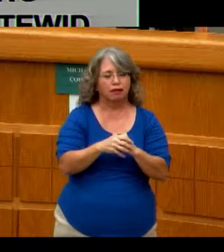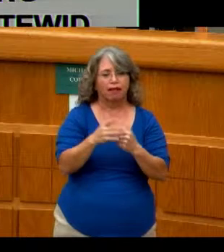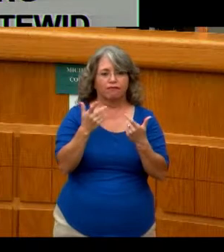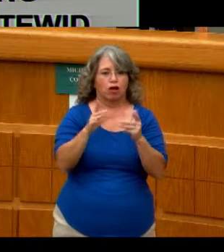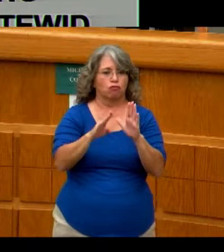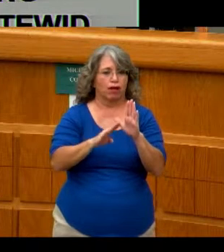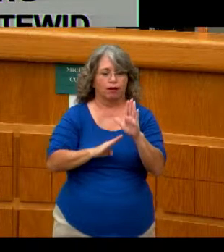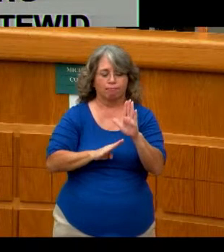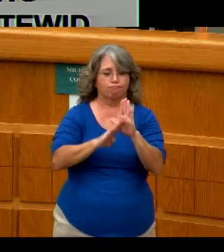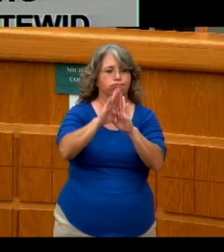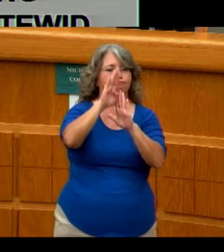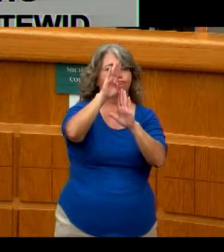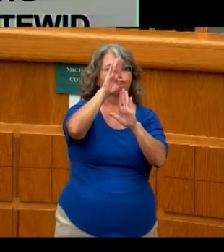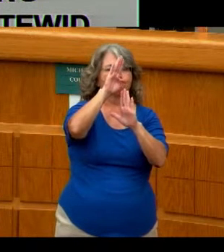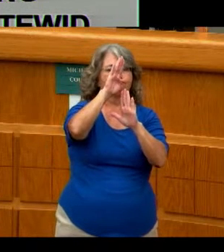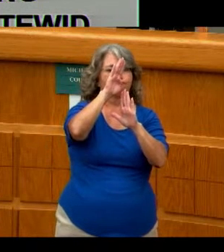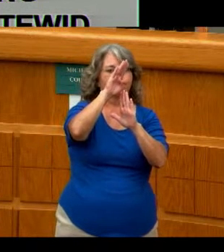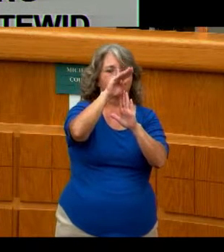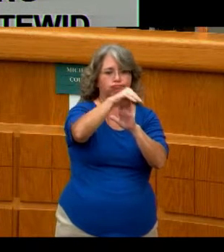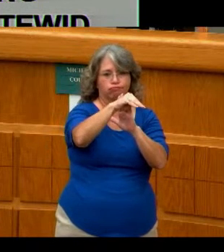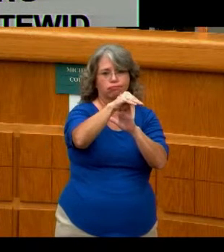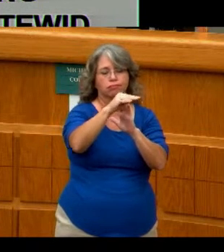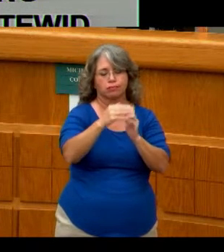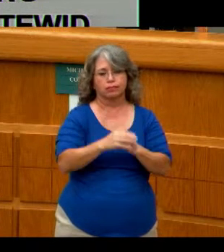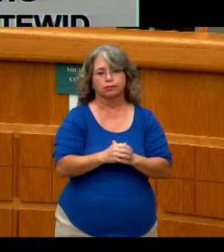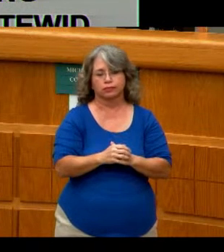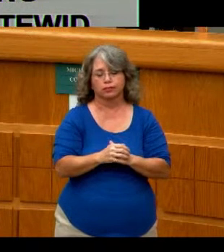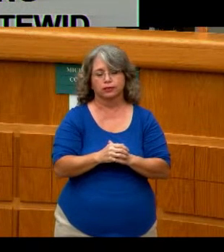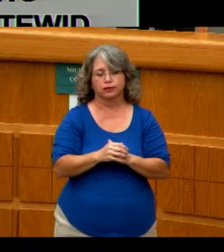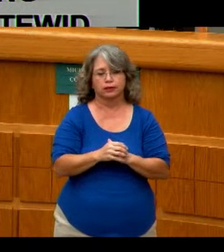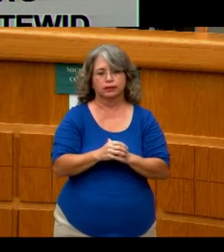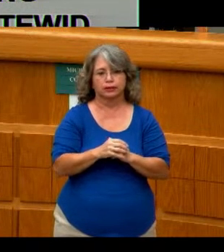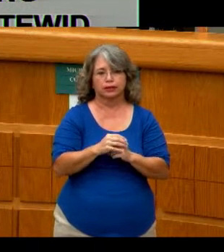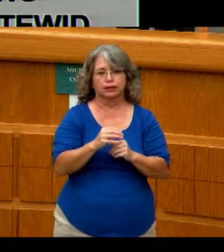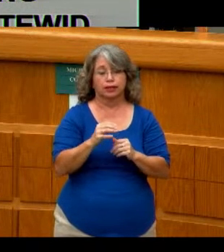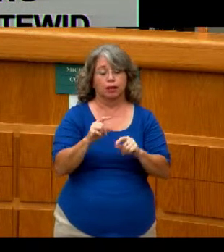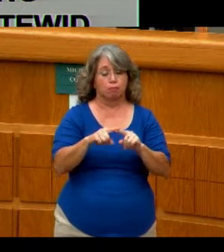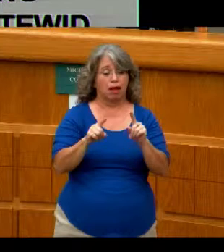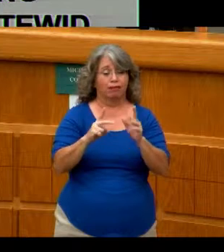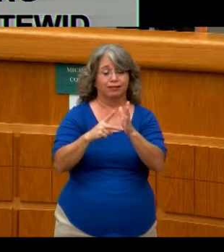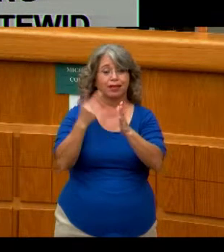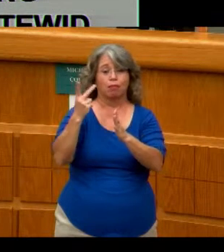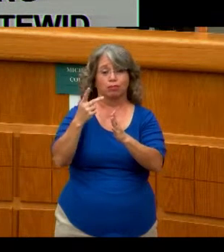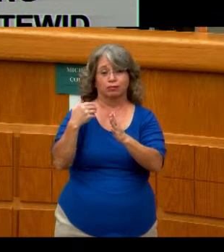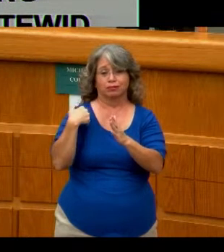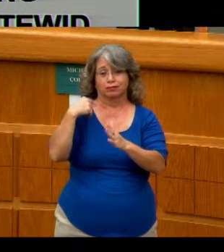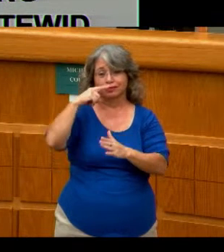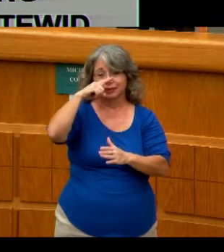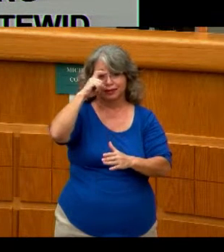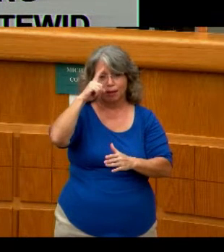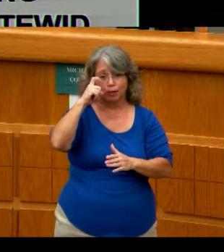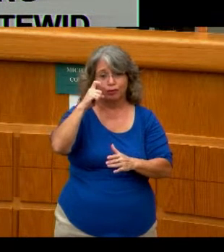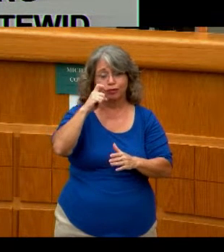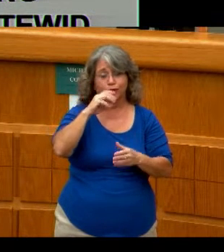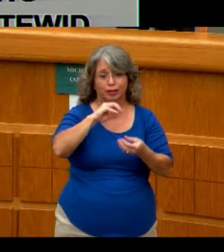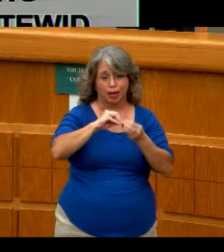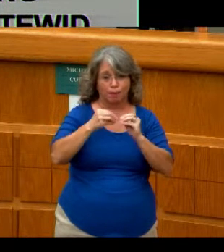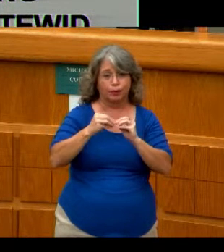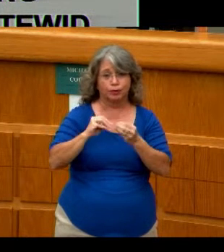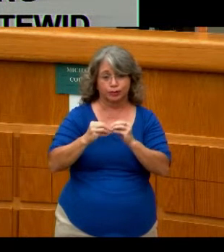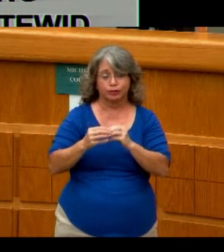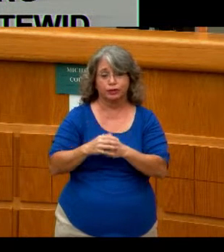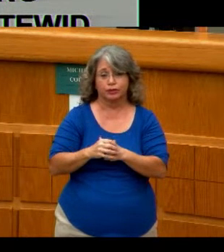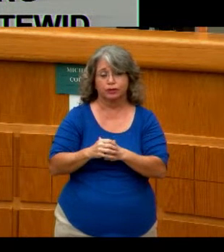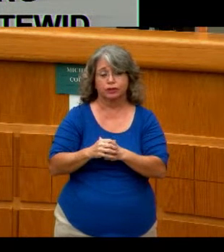and Lubbock, where they've already peaked out at a level much, much higher than where we got in South Texas in the summer.